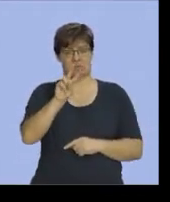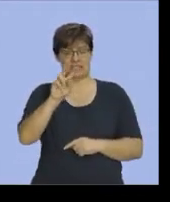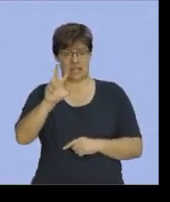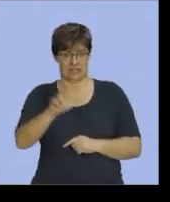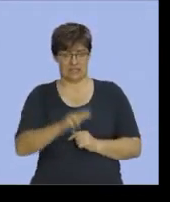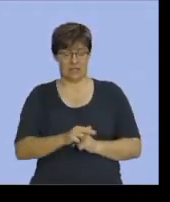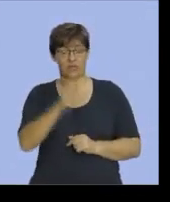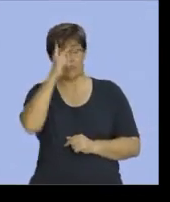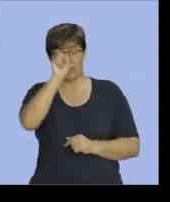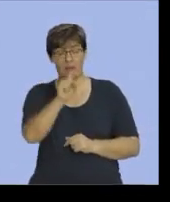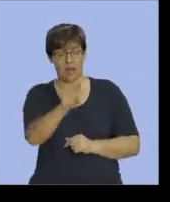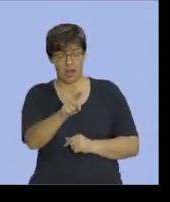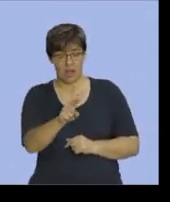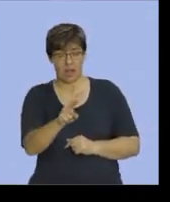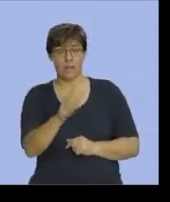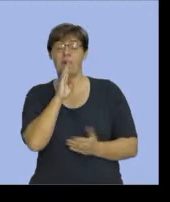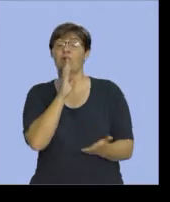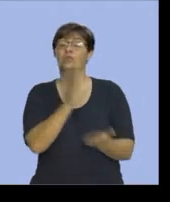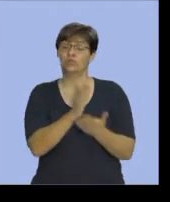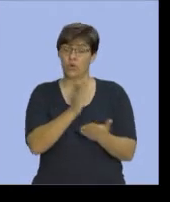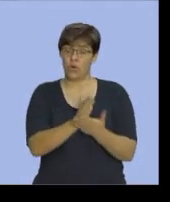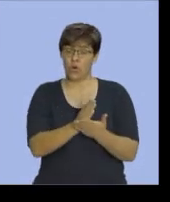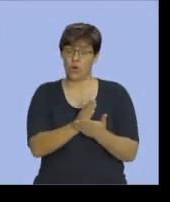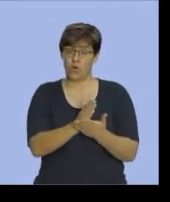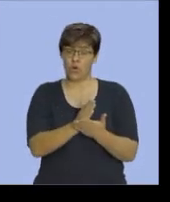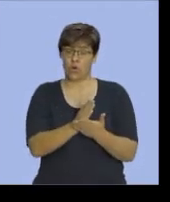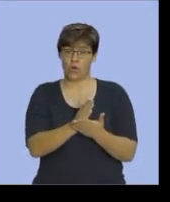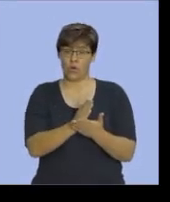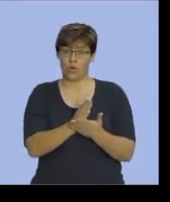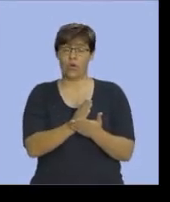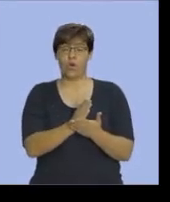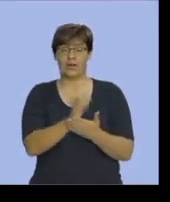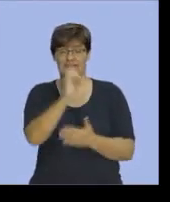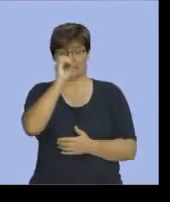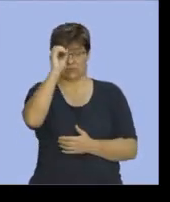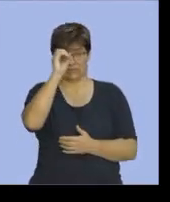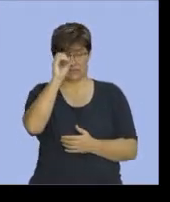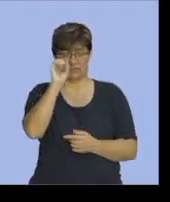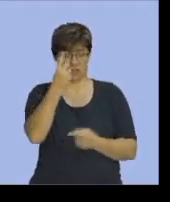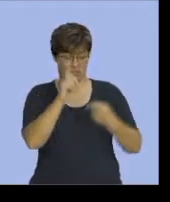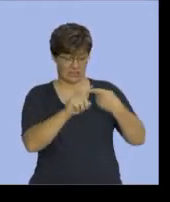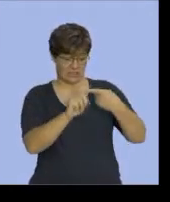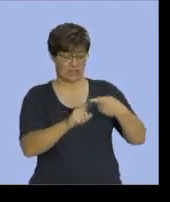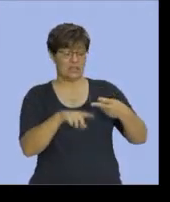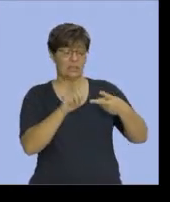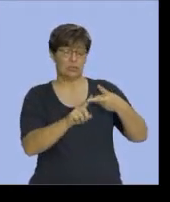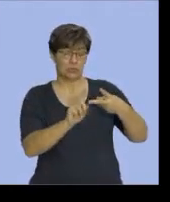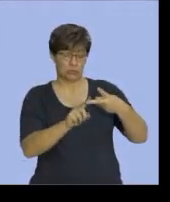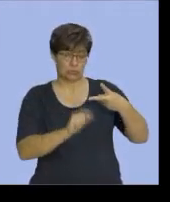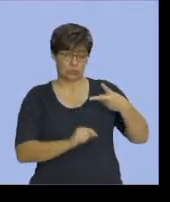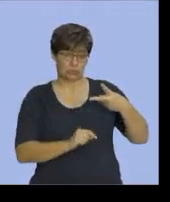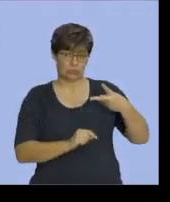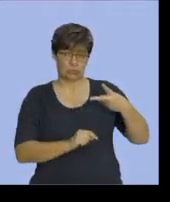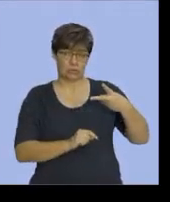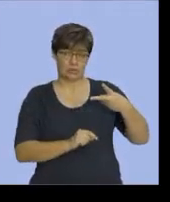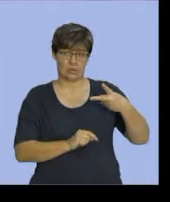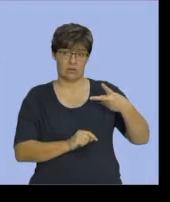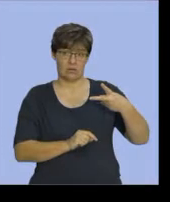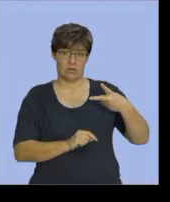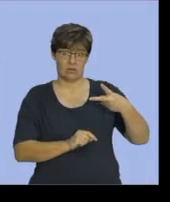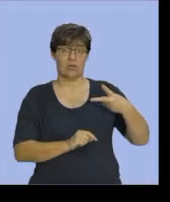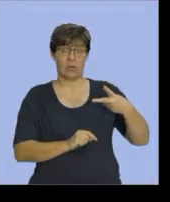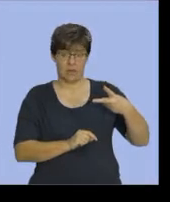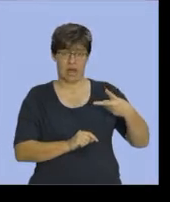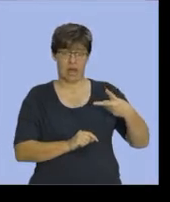28. Remember, when you are using your calculator, you need to make sure that it is in degrees, number one, and number two,